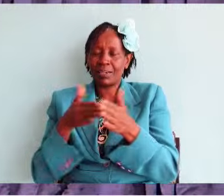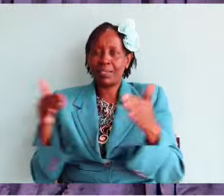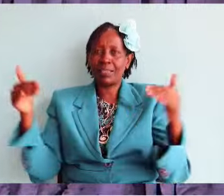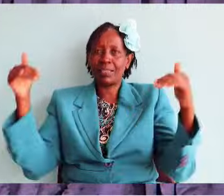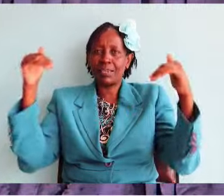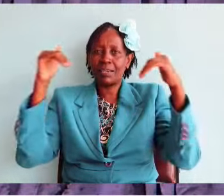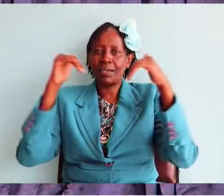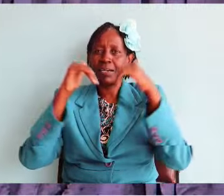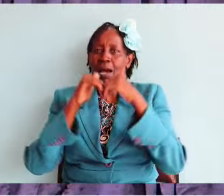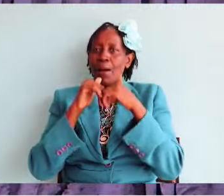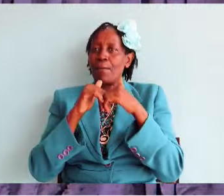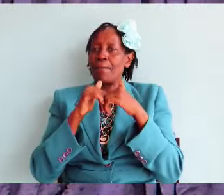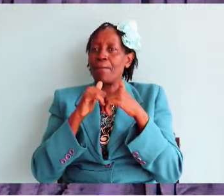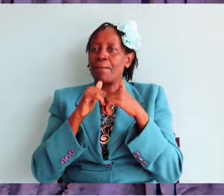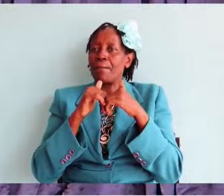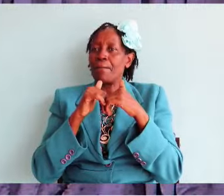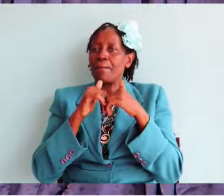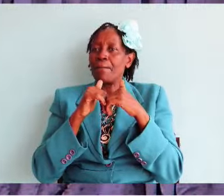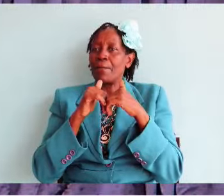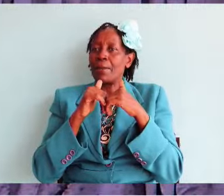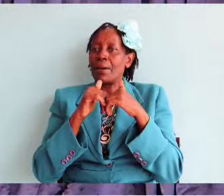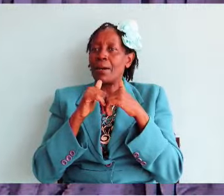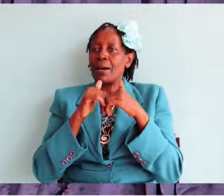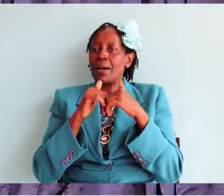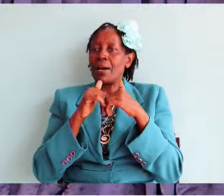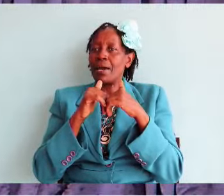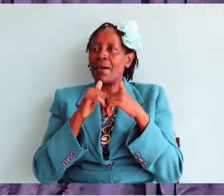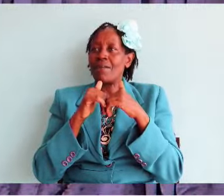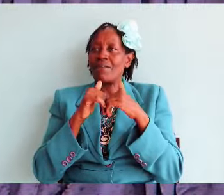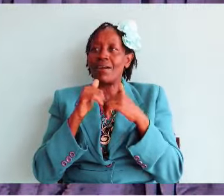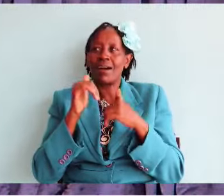Have you ever heard this statement anywhere in Scripture?